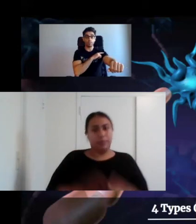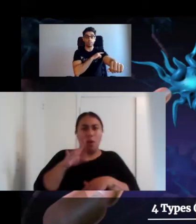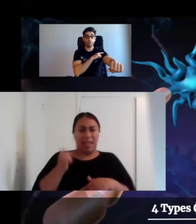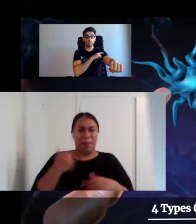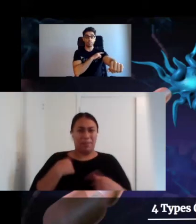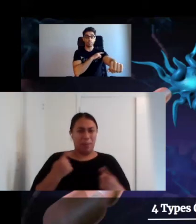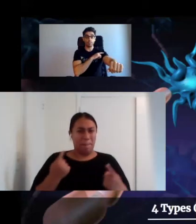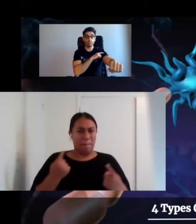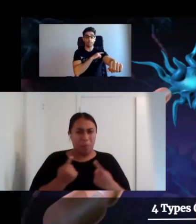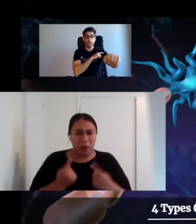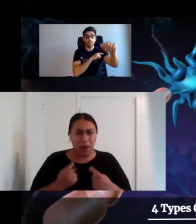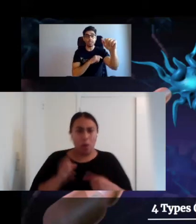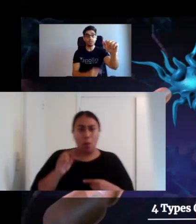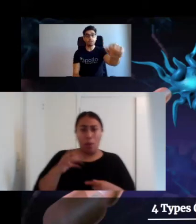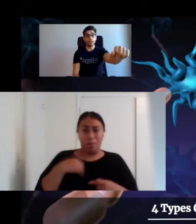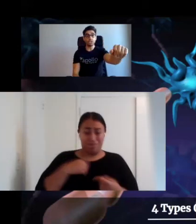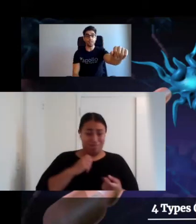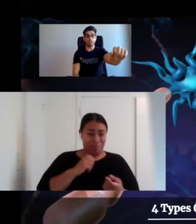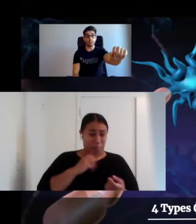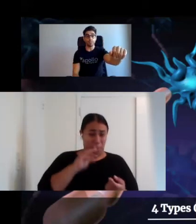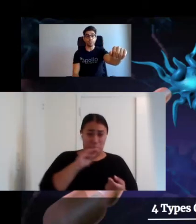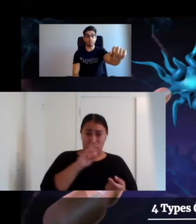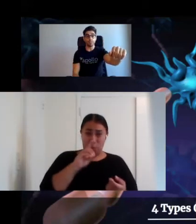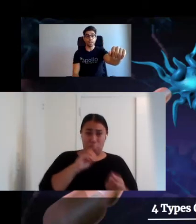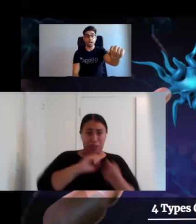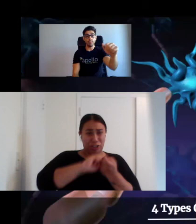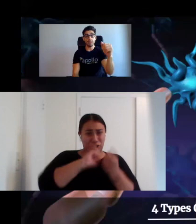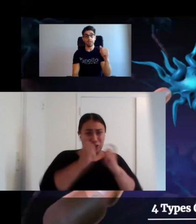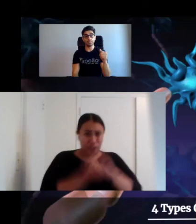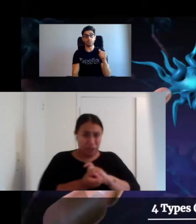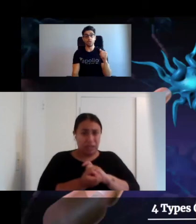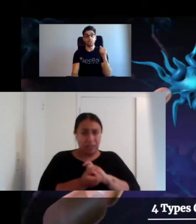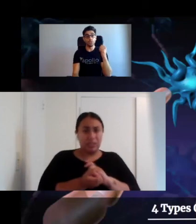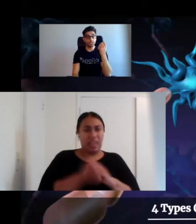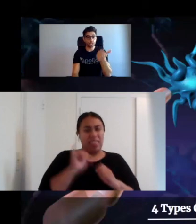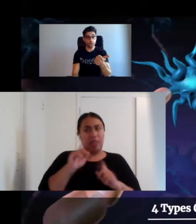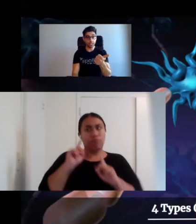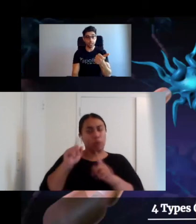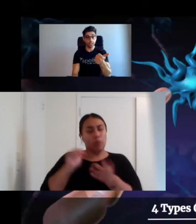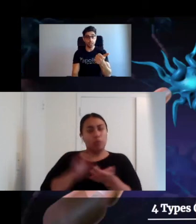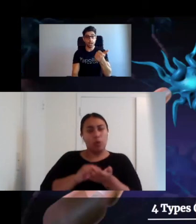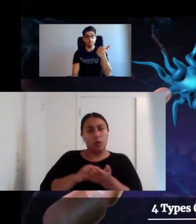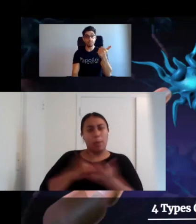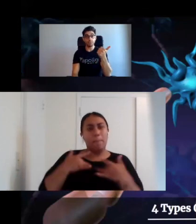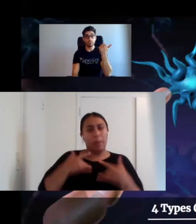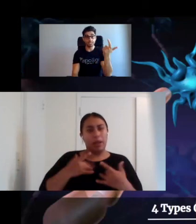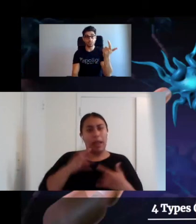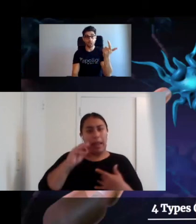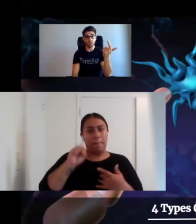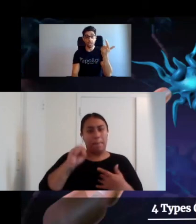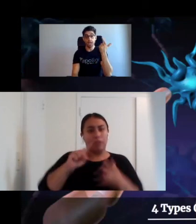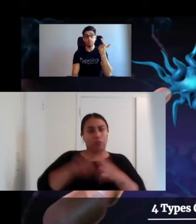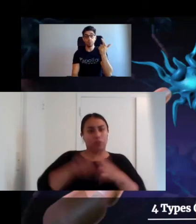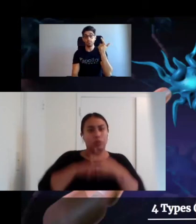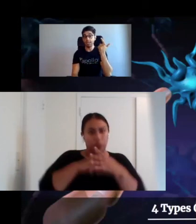arm, I may lose function in that arm. I may not be able to do things as quickly. I may lose muscle